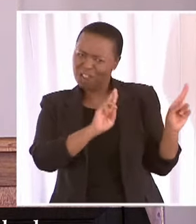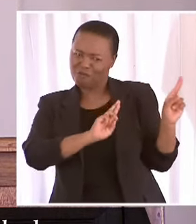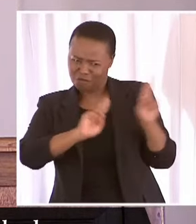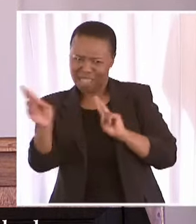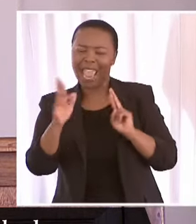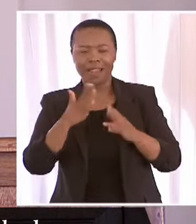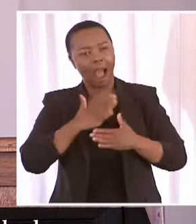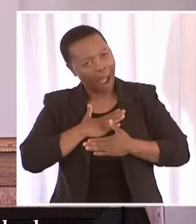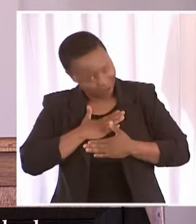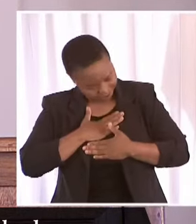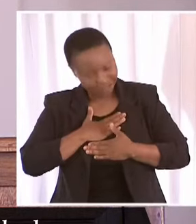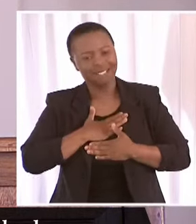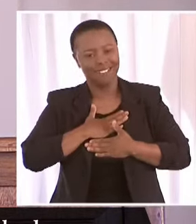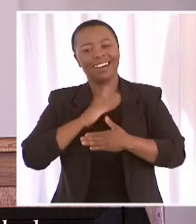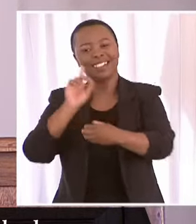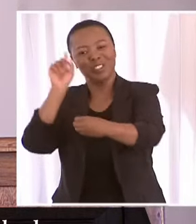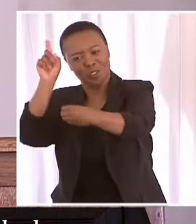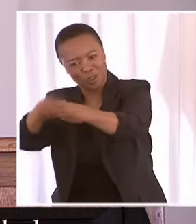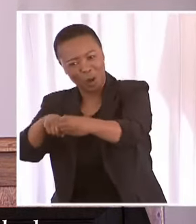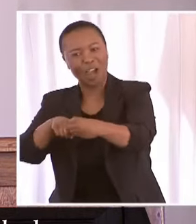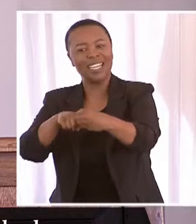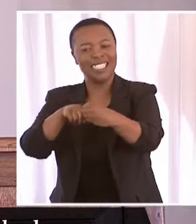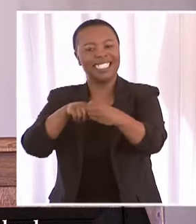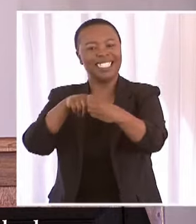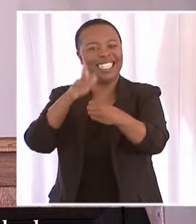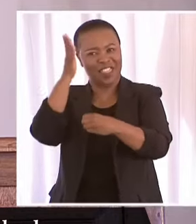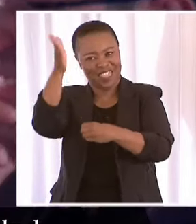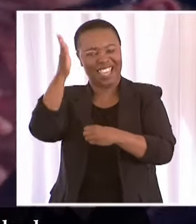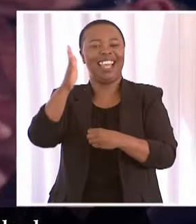willing to accept such an invitation.